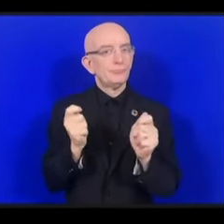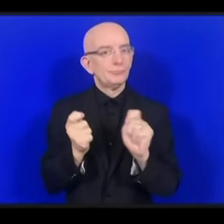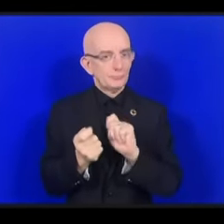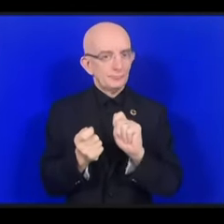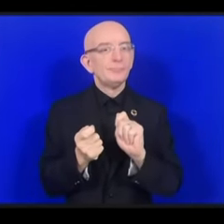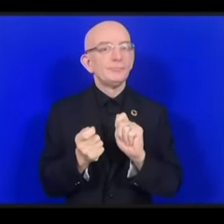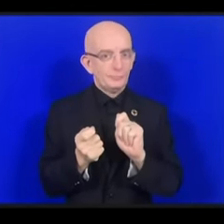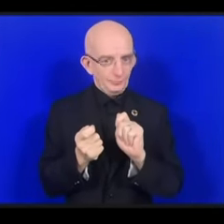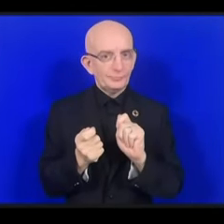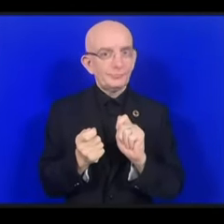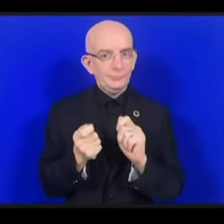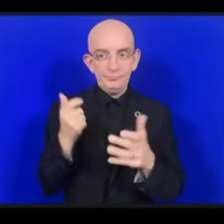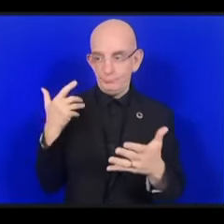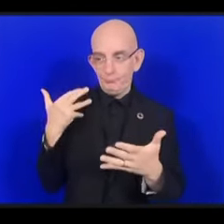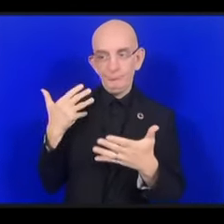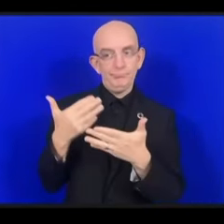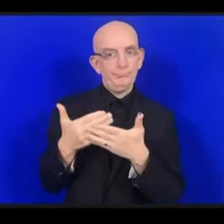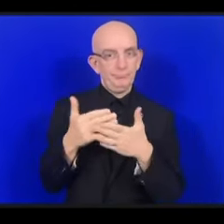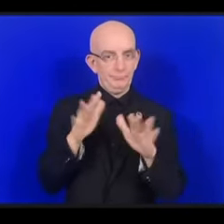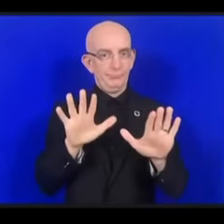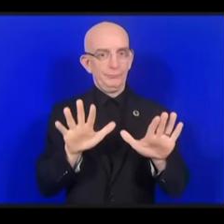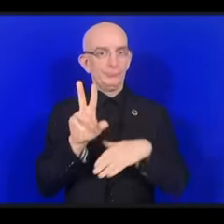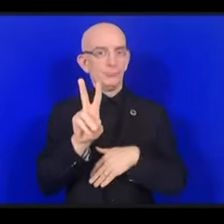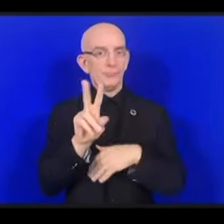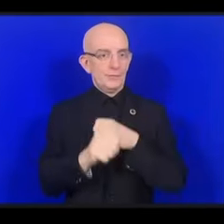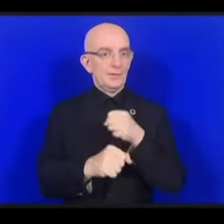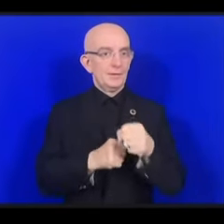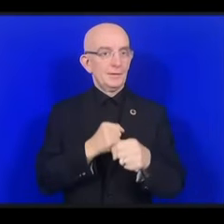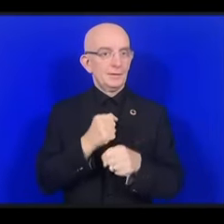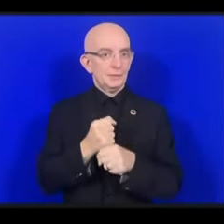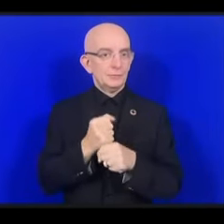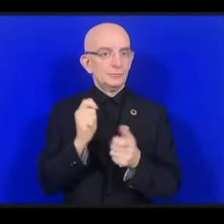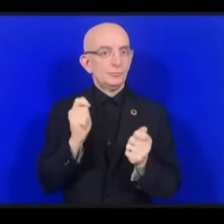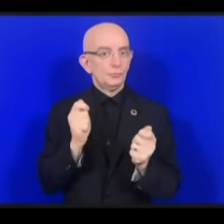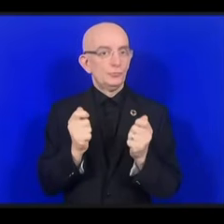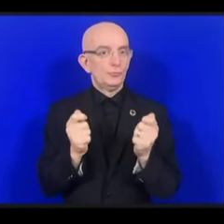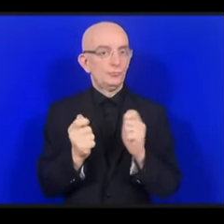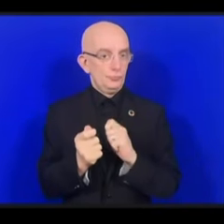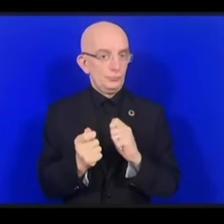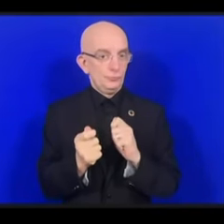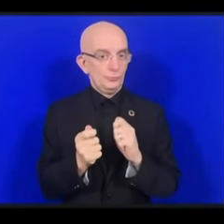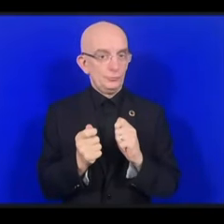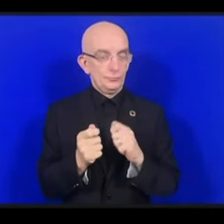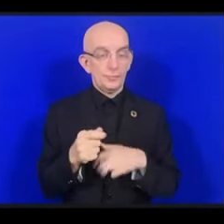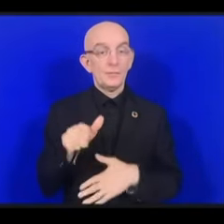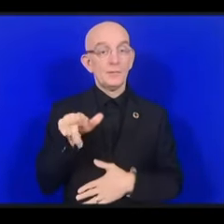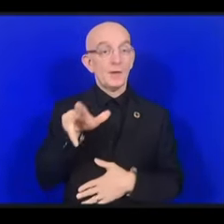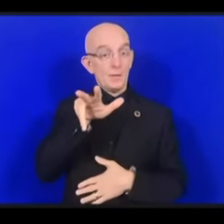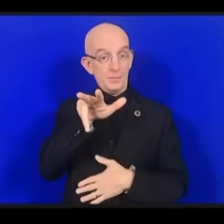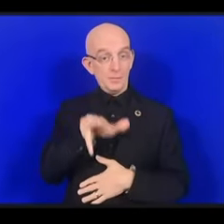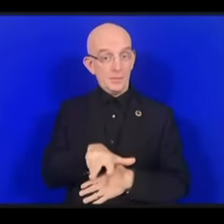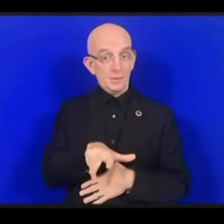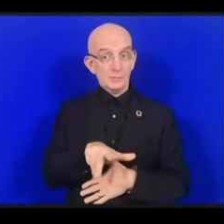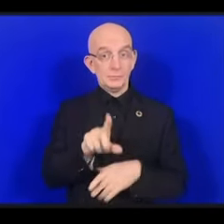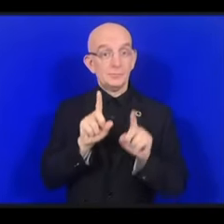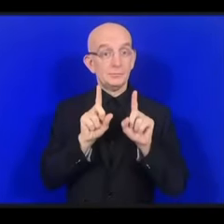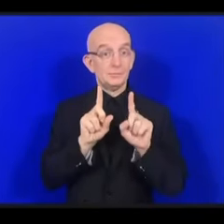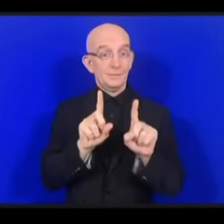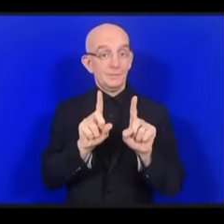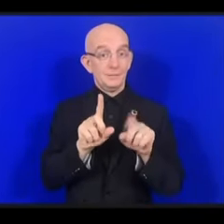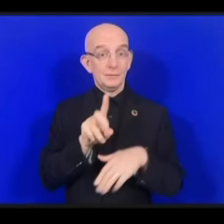On March 11, 2011, the Great East Japan earthquake